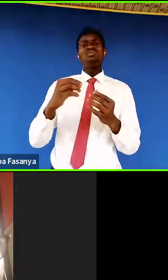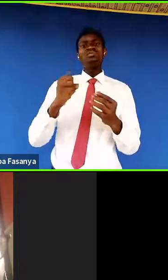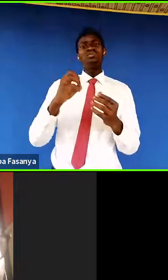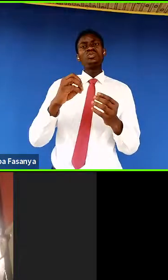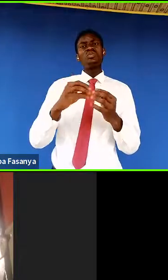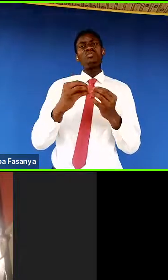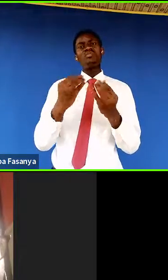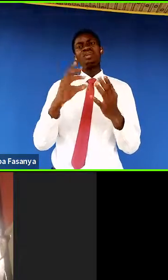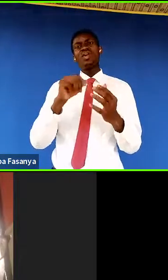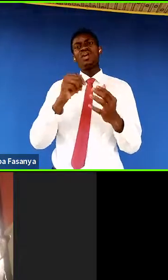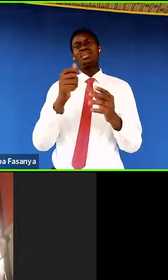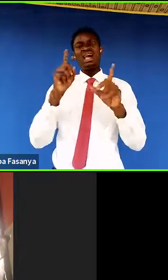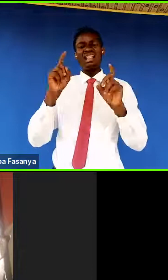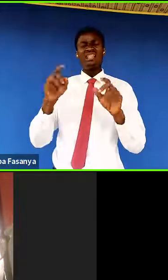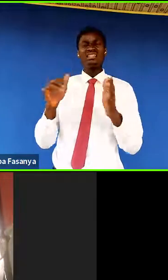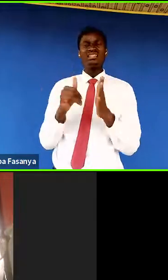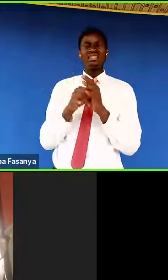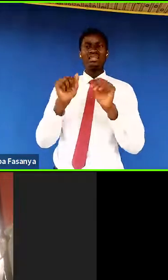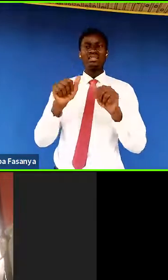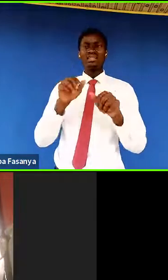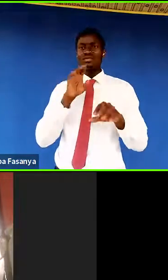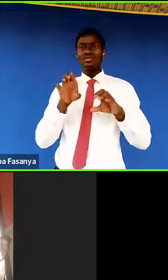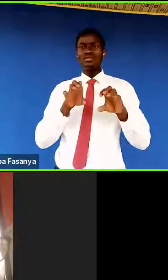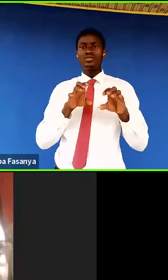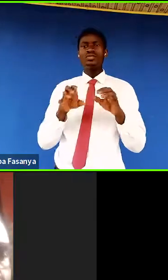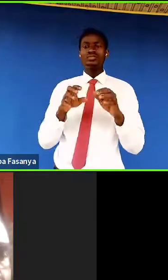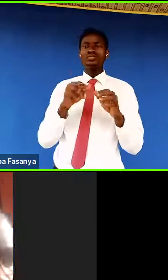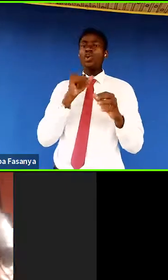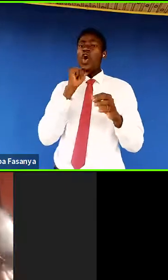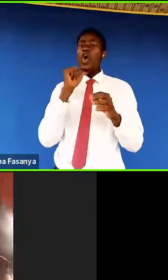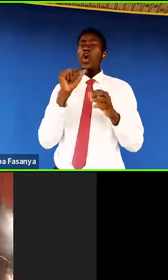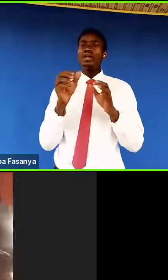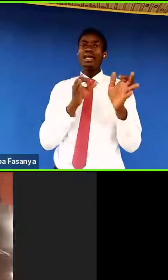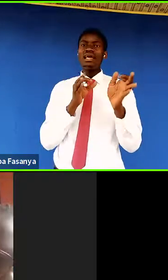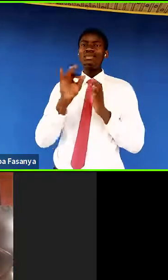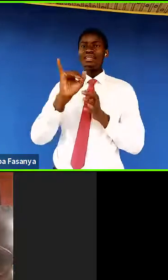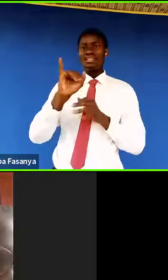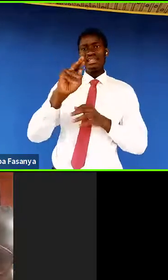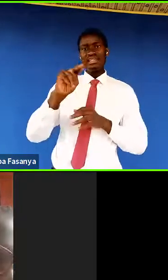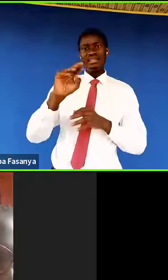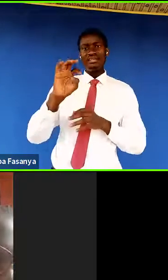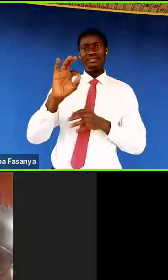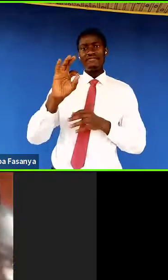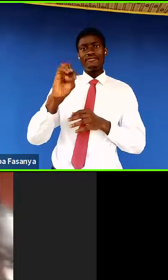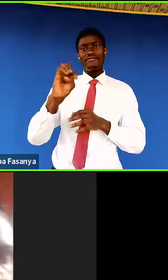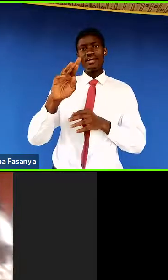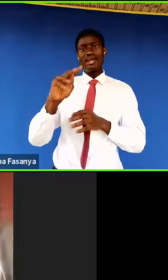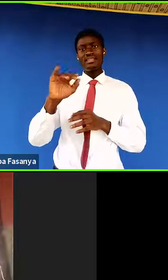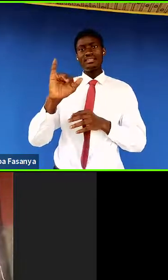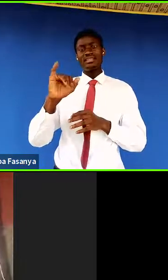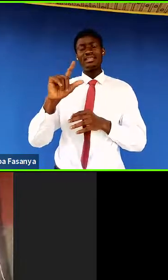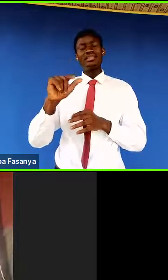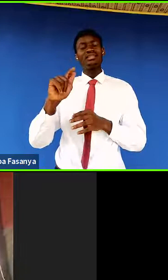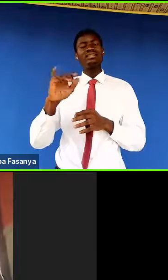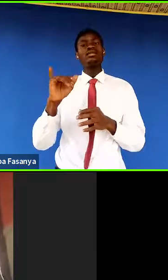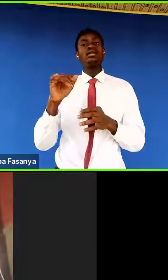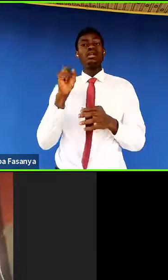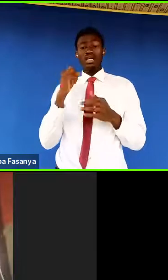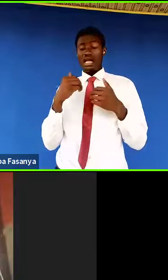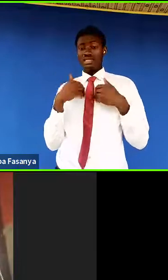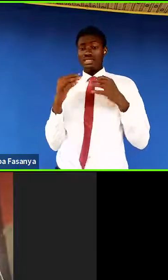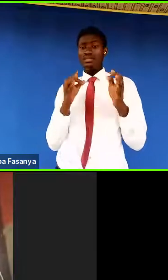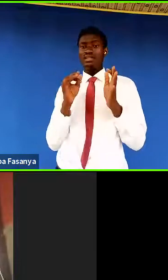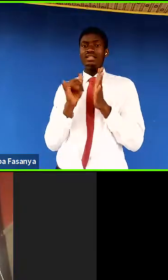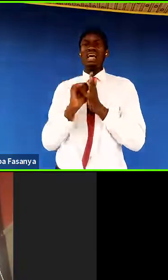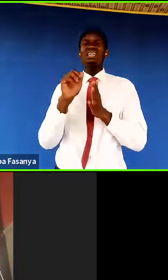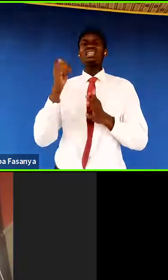if the unexplained infertility can be explained. Dr. J has told us that age might not be on a